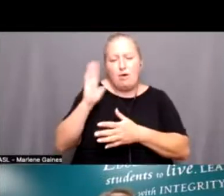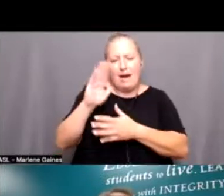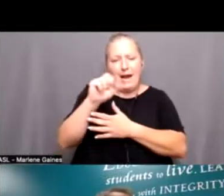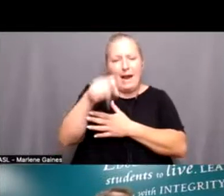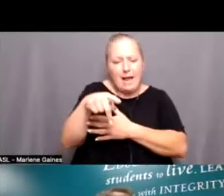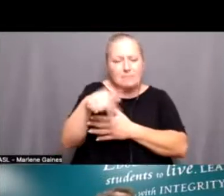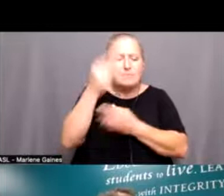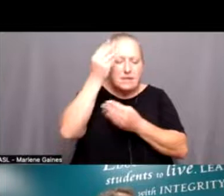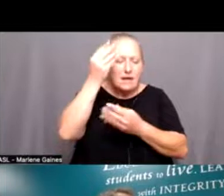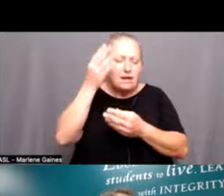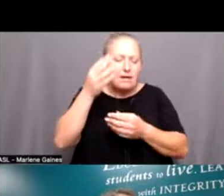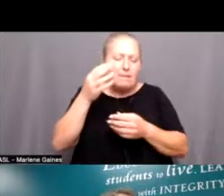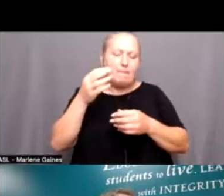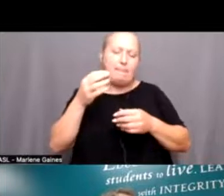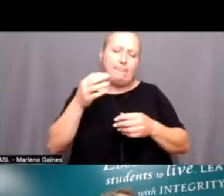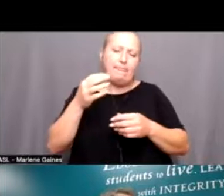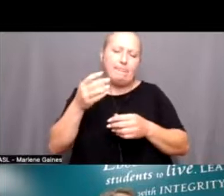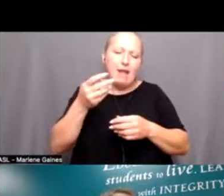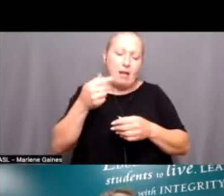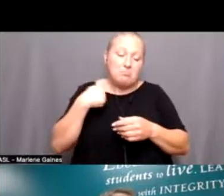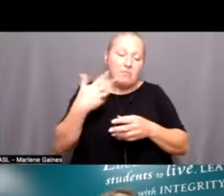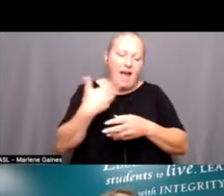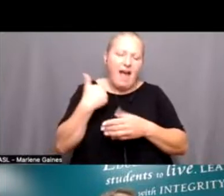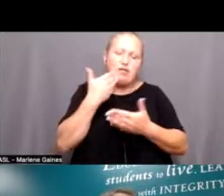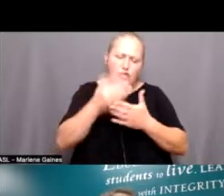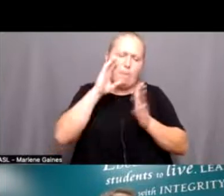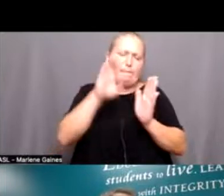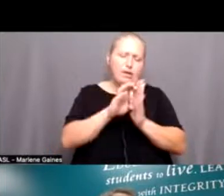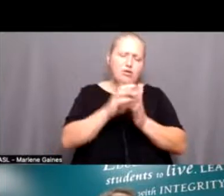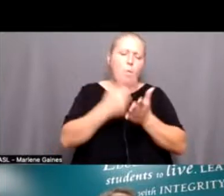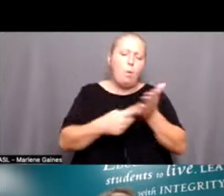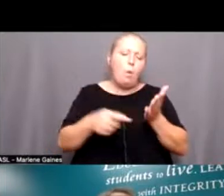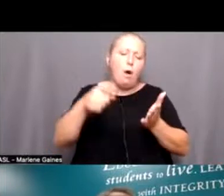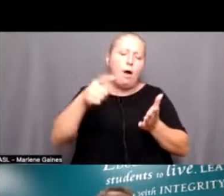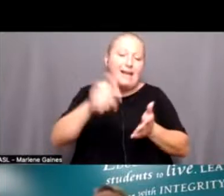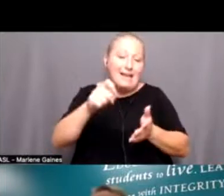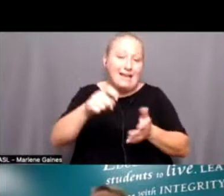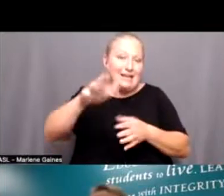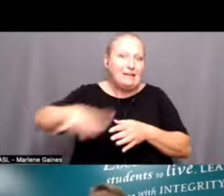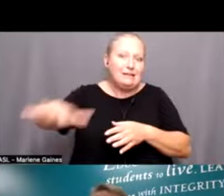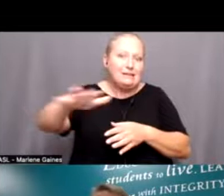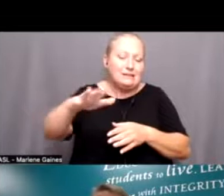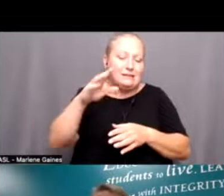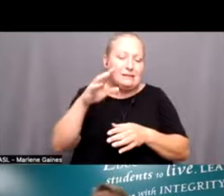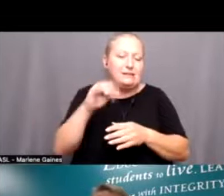So it gives us a very good picture of what the need is, I think.